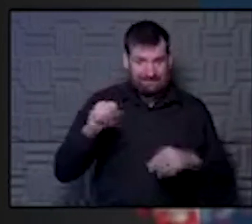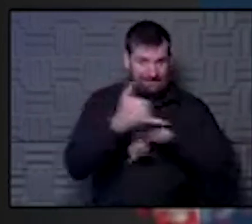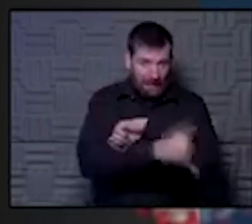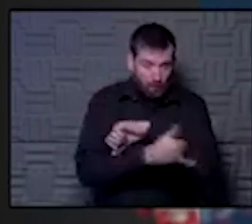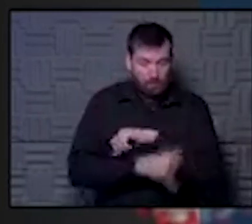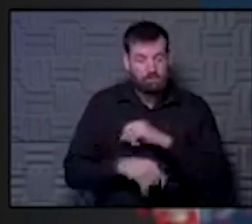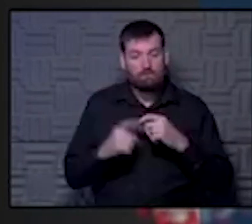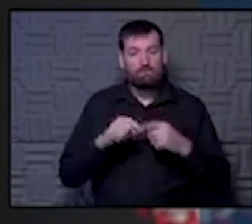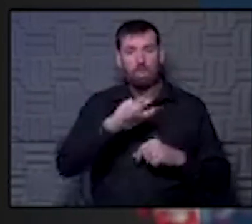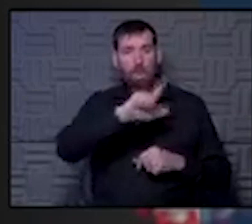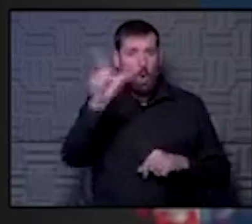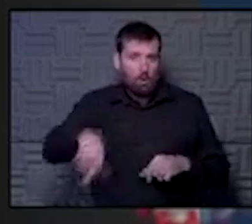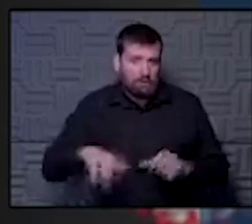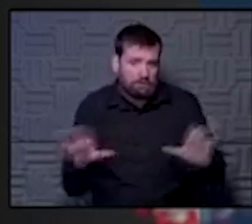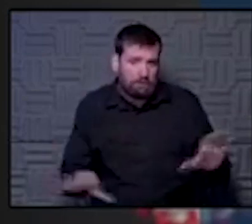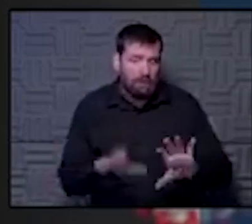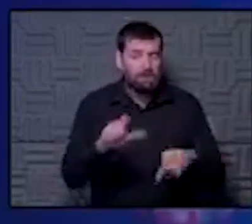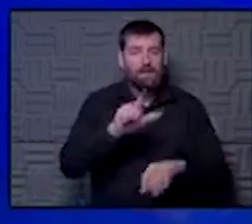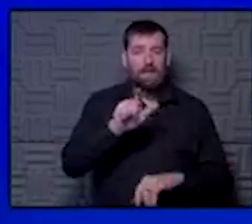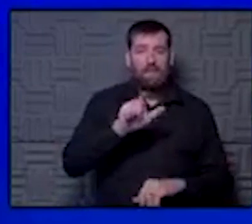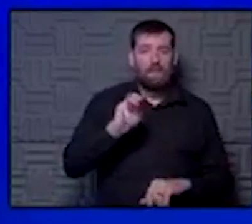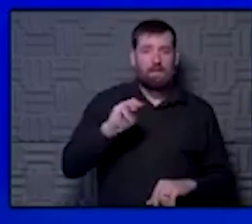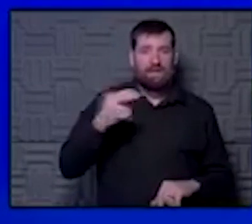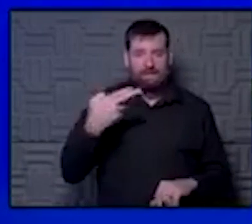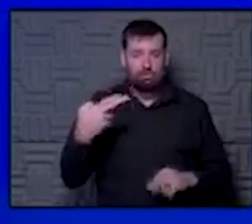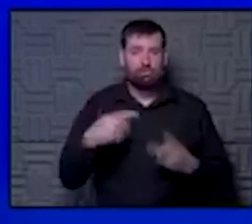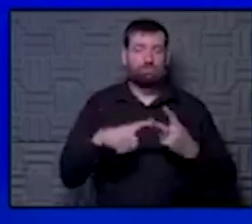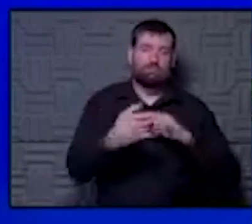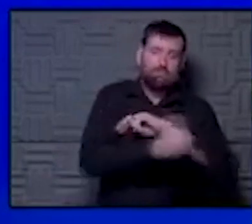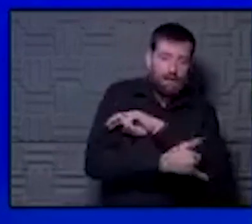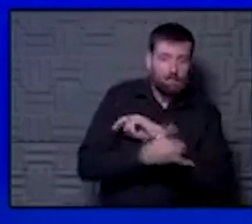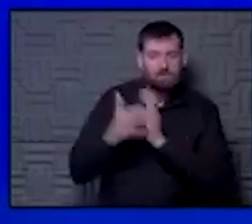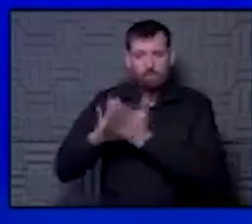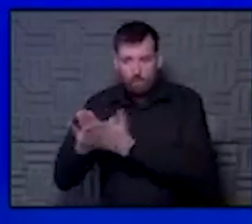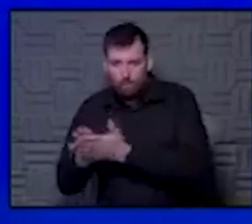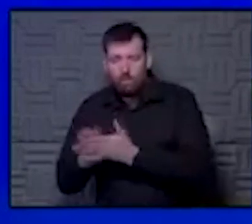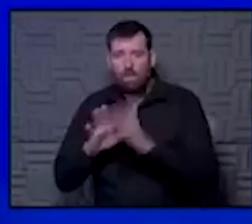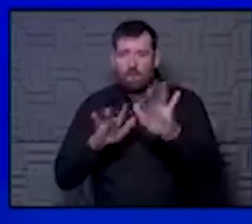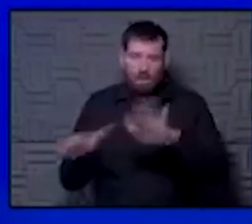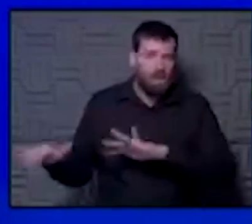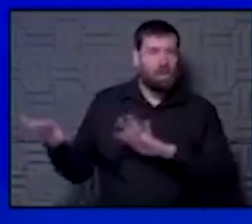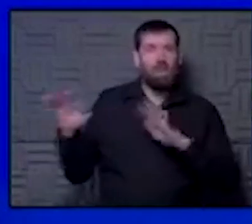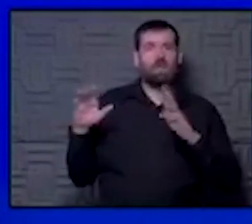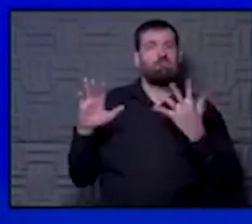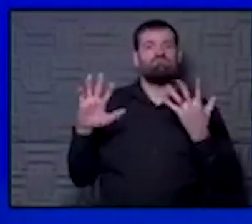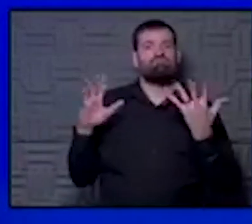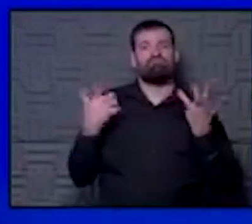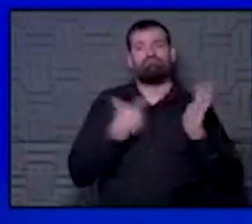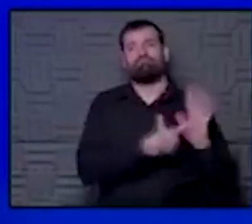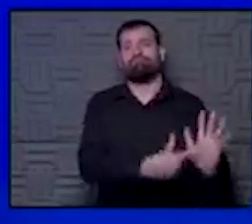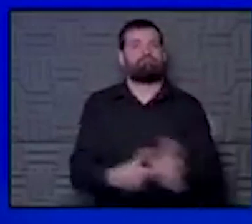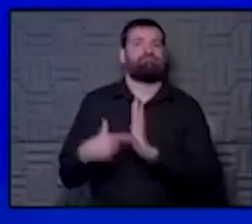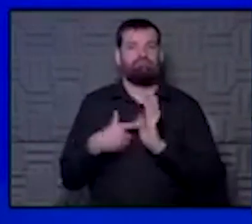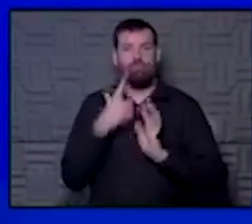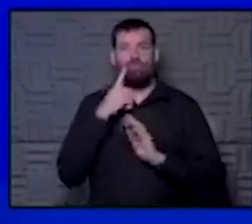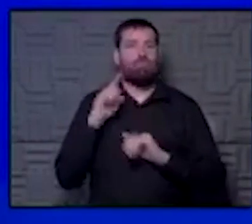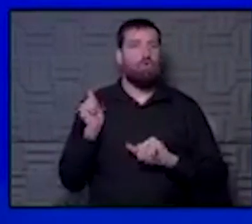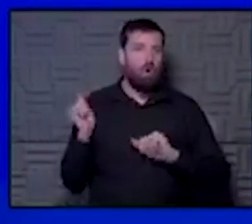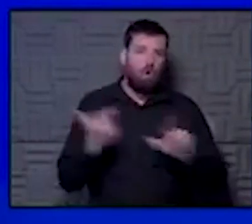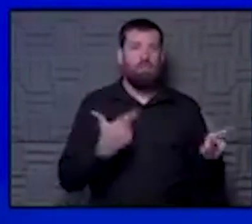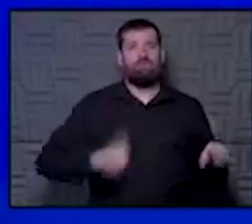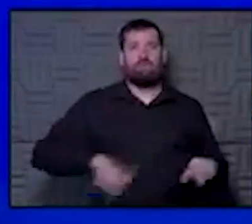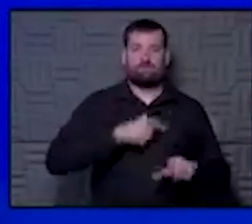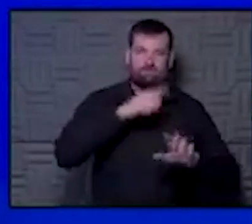that Lawrence has done, what LMH has done, what the county has done, what the school has done, serves as a way forward for all of us to listen